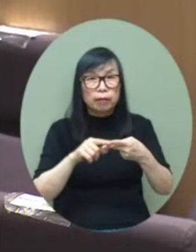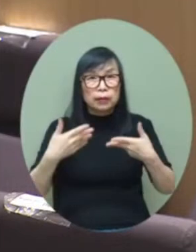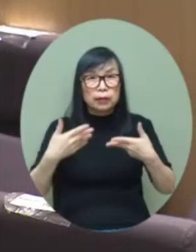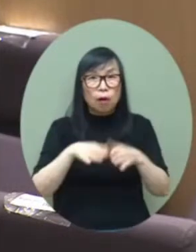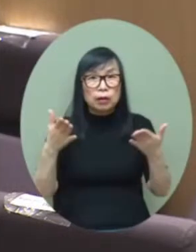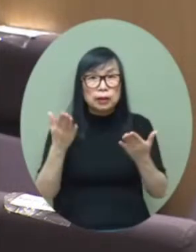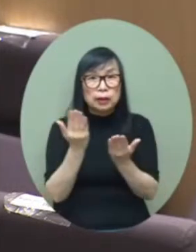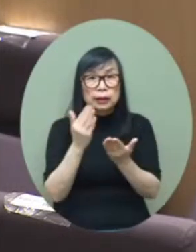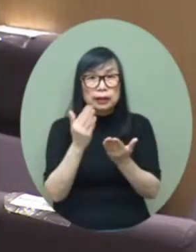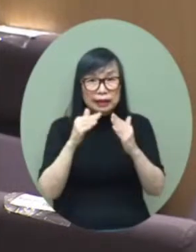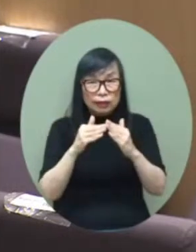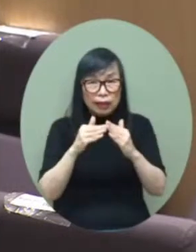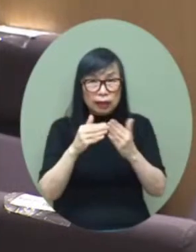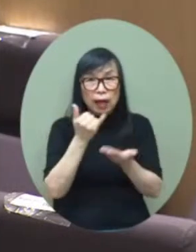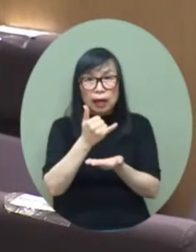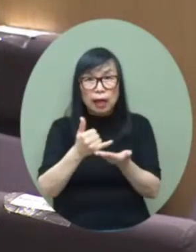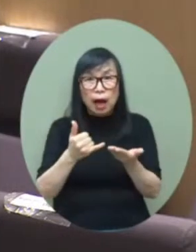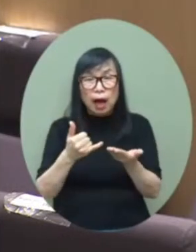Also,